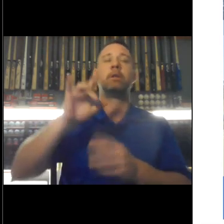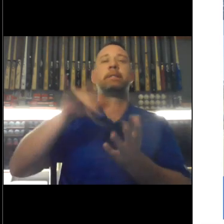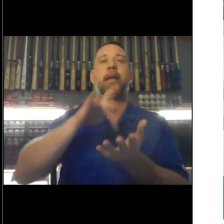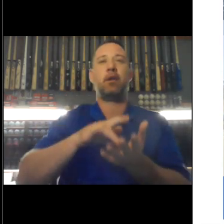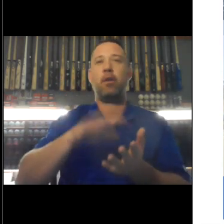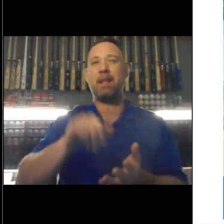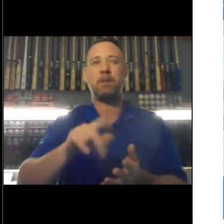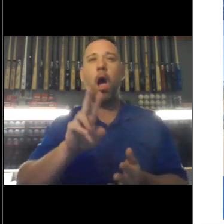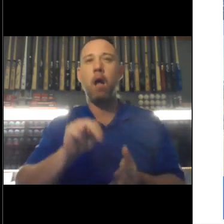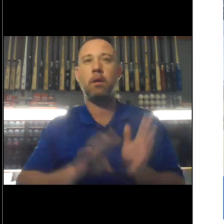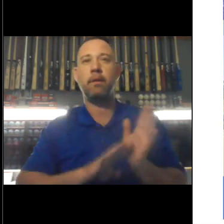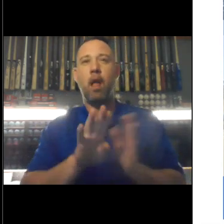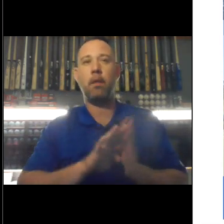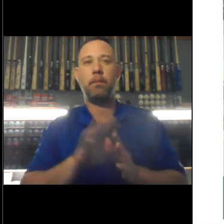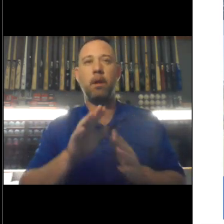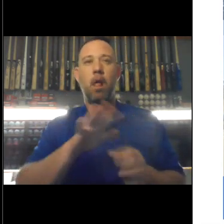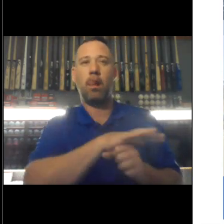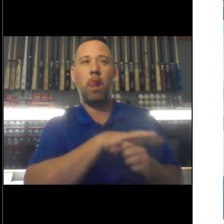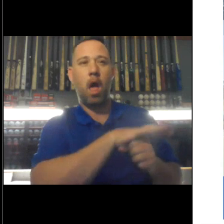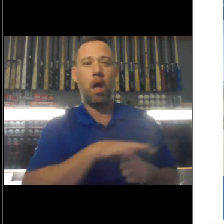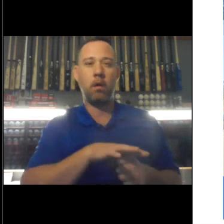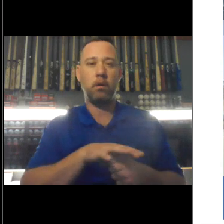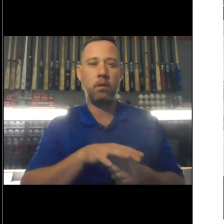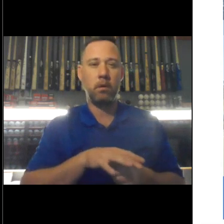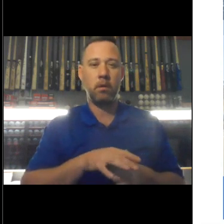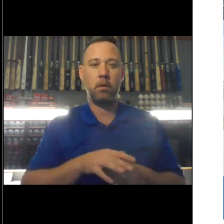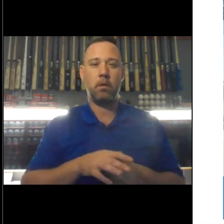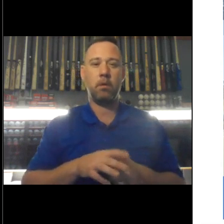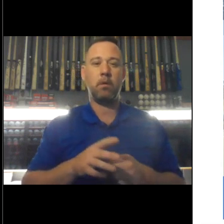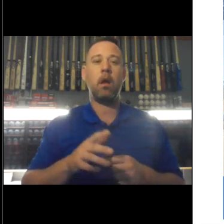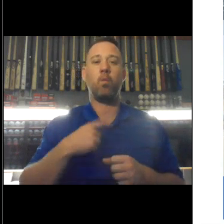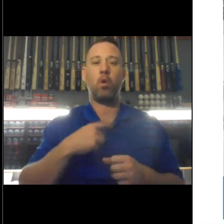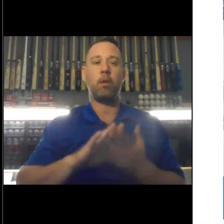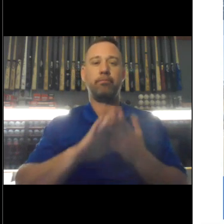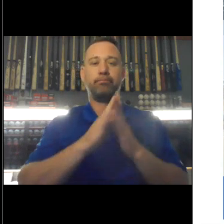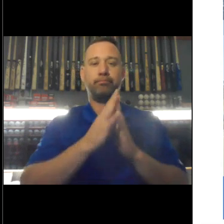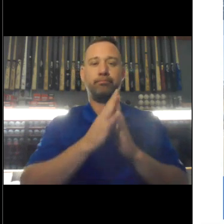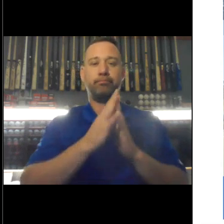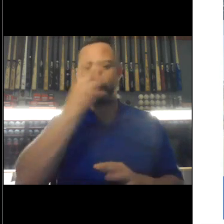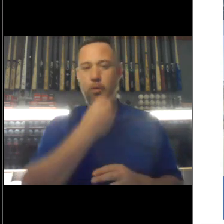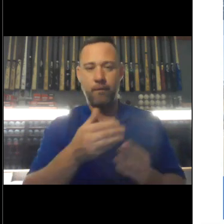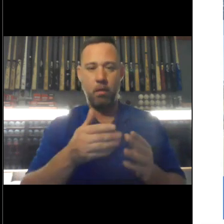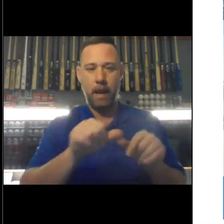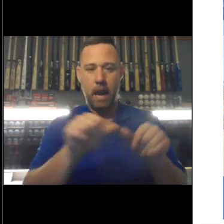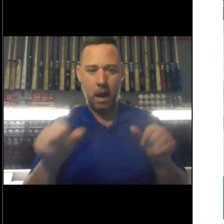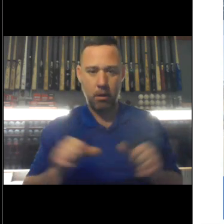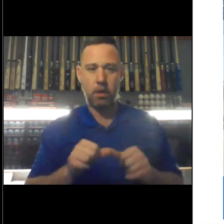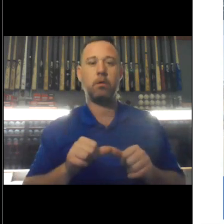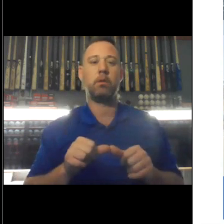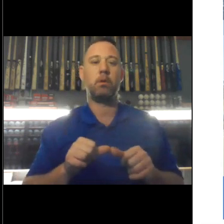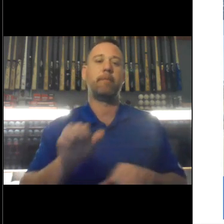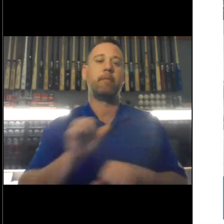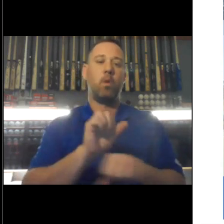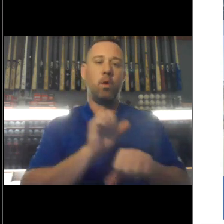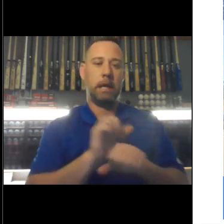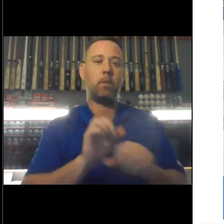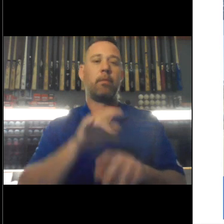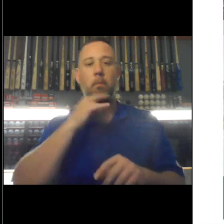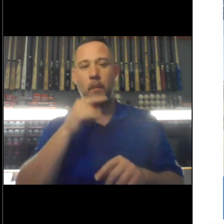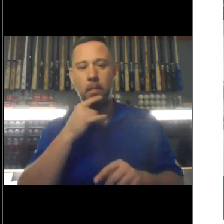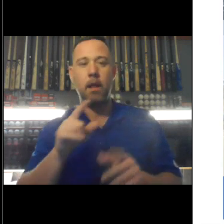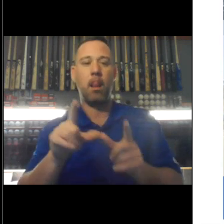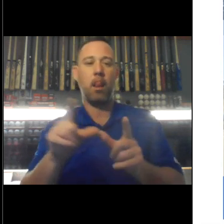weeds, and we're going to turn it into a beautiful area. We've been collaborating with the public, local